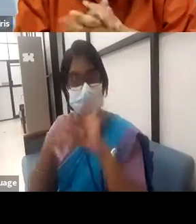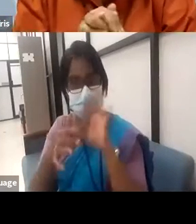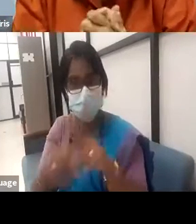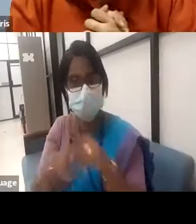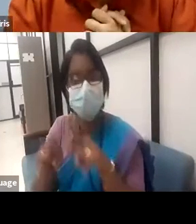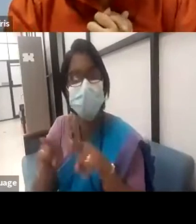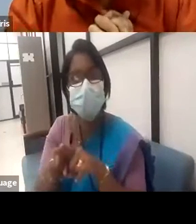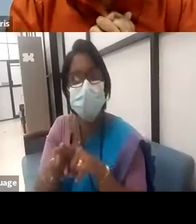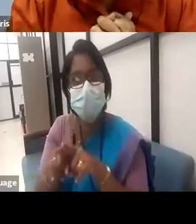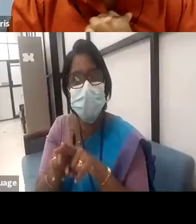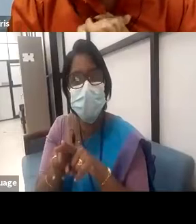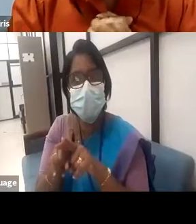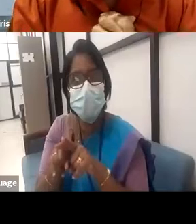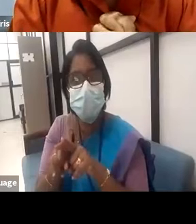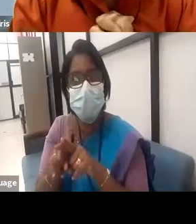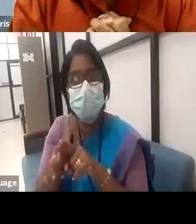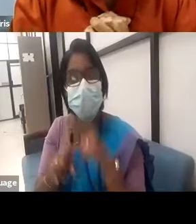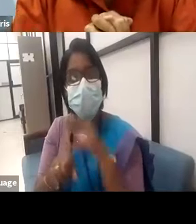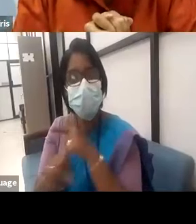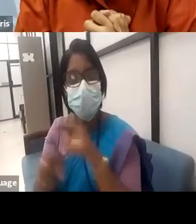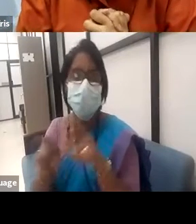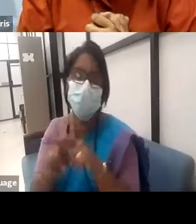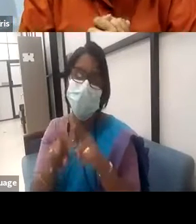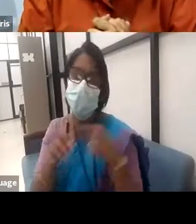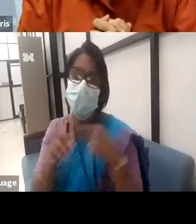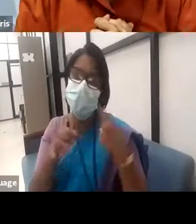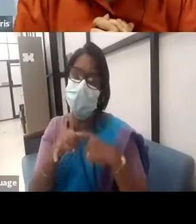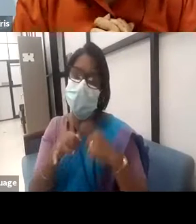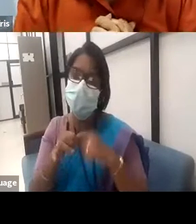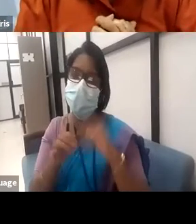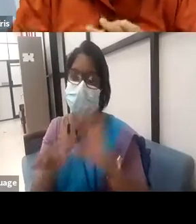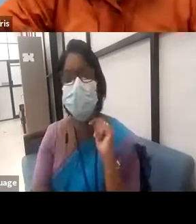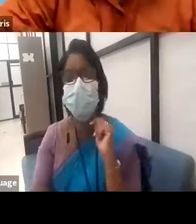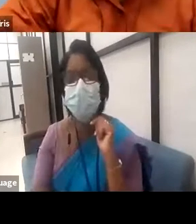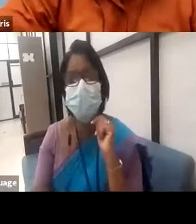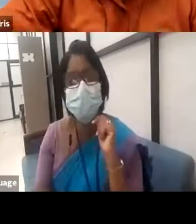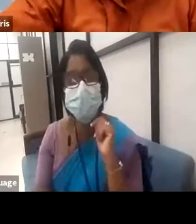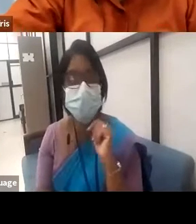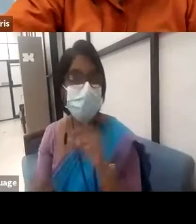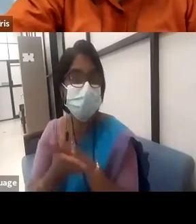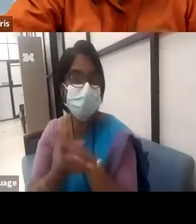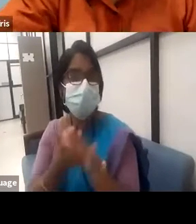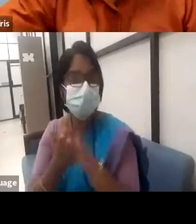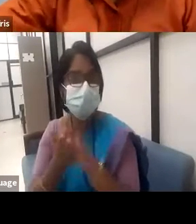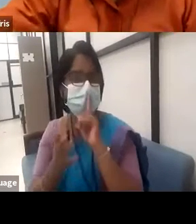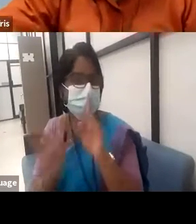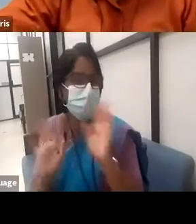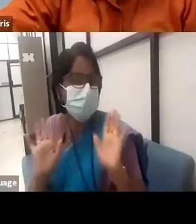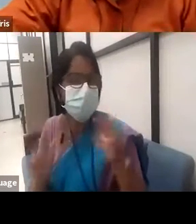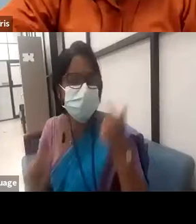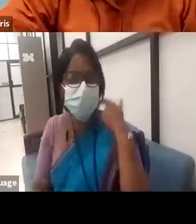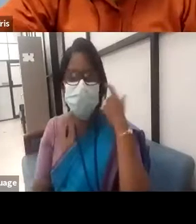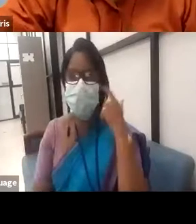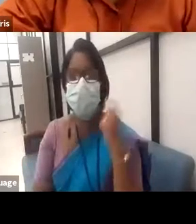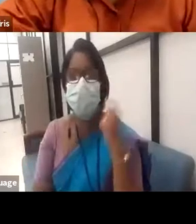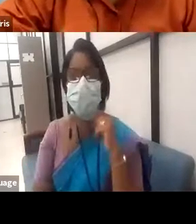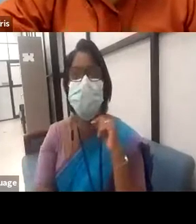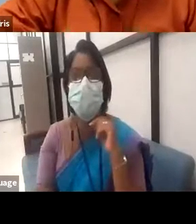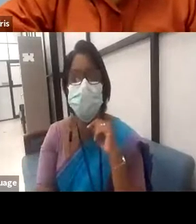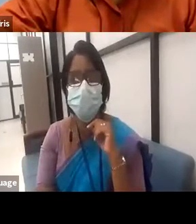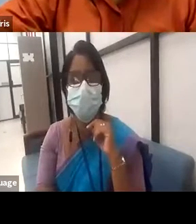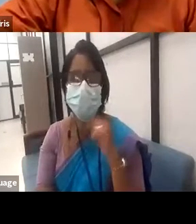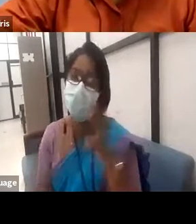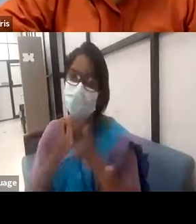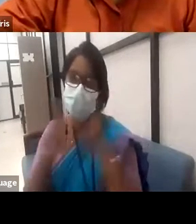of answering your question and saying a little bit more, Denver. I hope that's clear. Thank you so much, Celine. I really love the